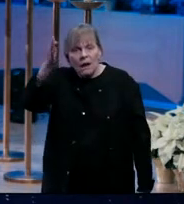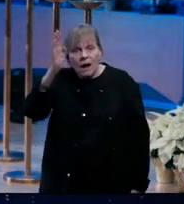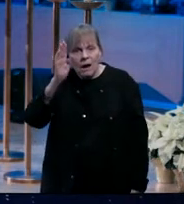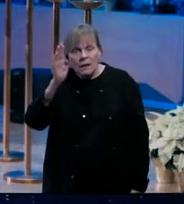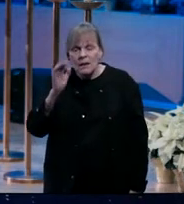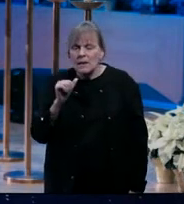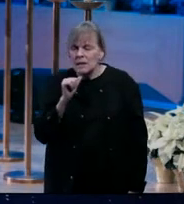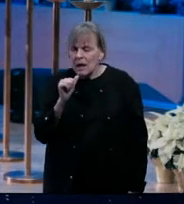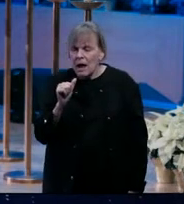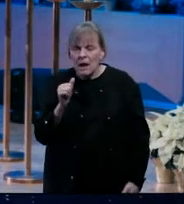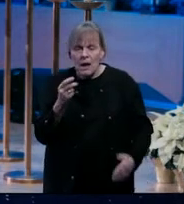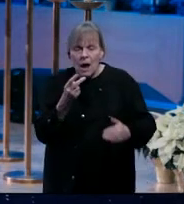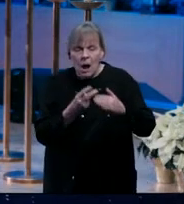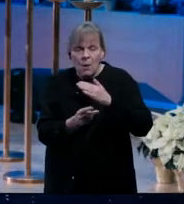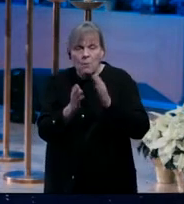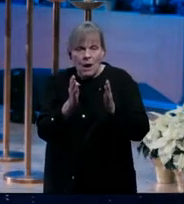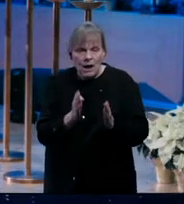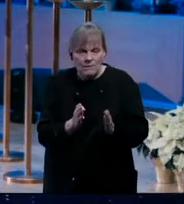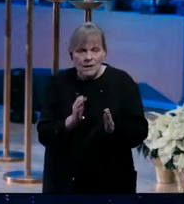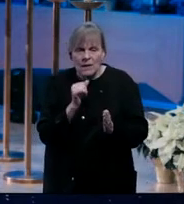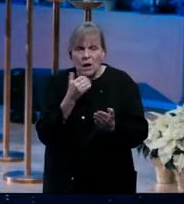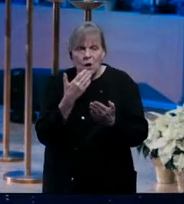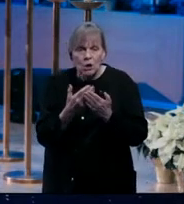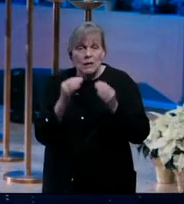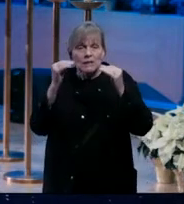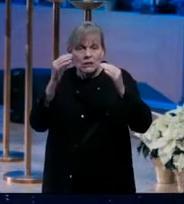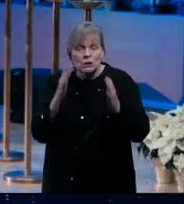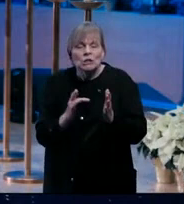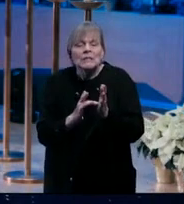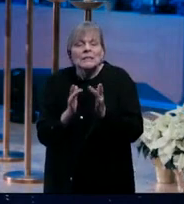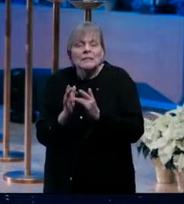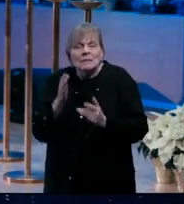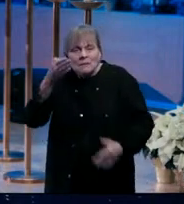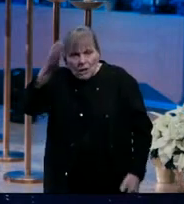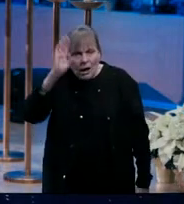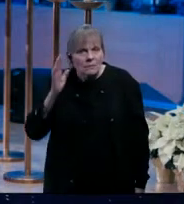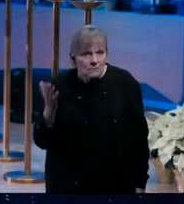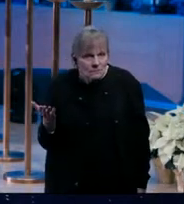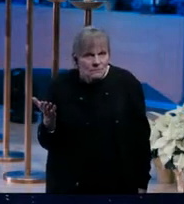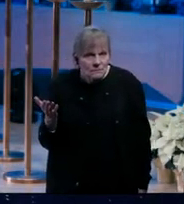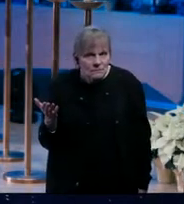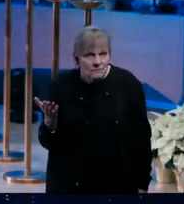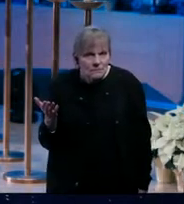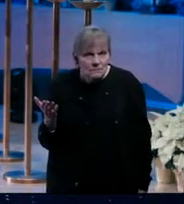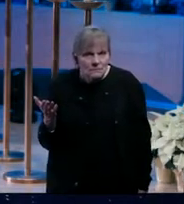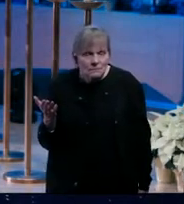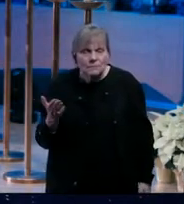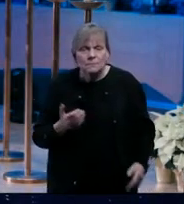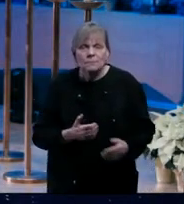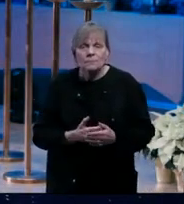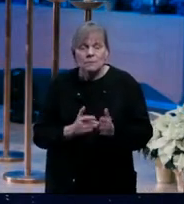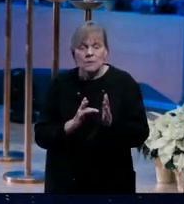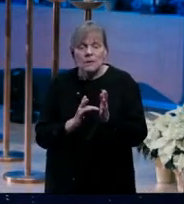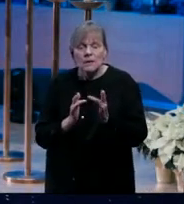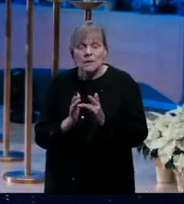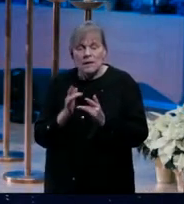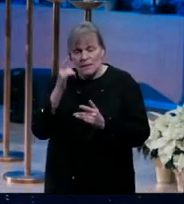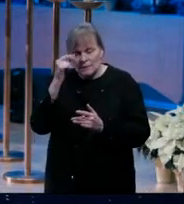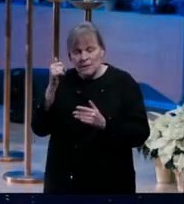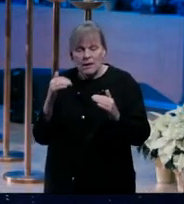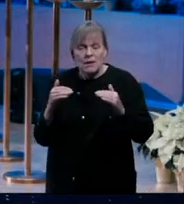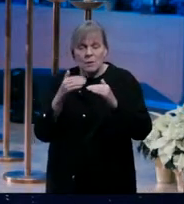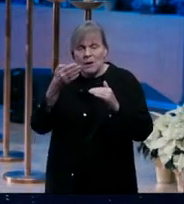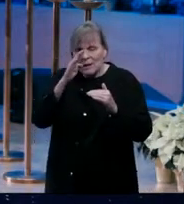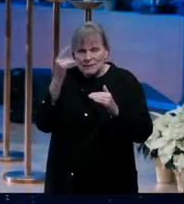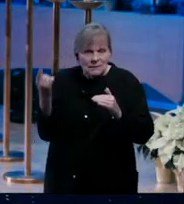Though he was God, not a prophet, not a good teacher, though he was God, he did not think of equality